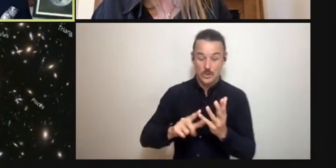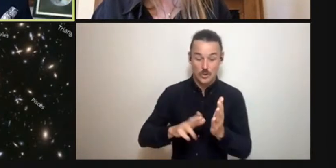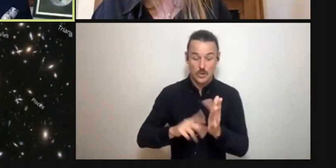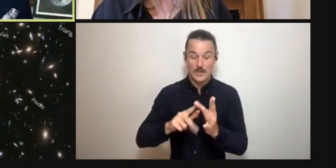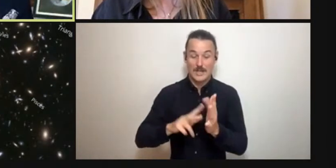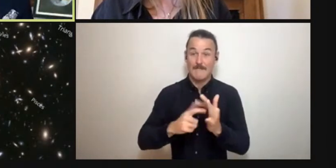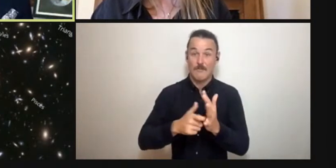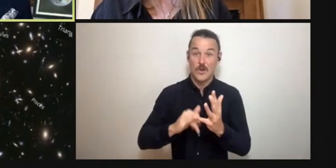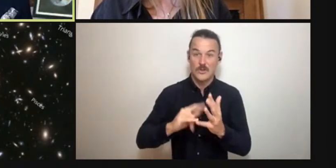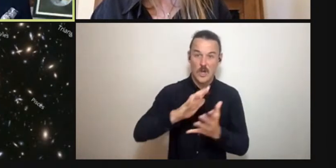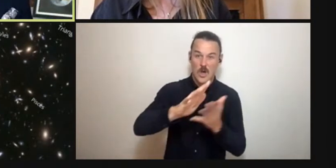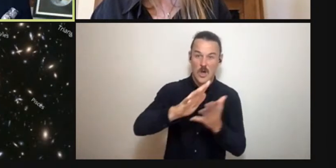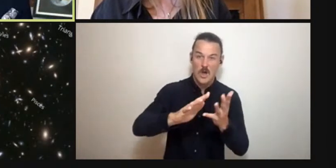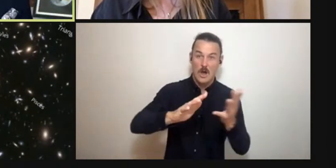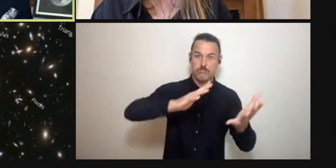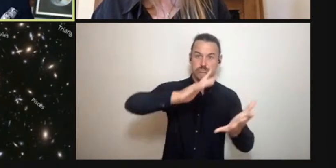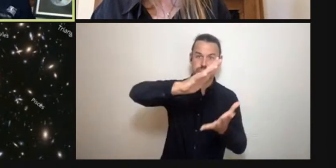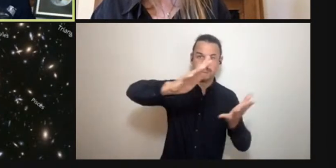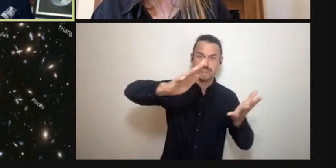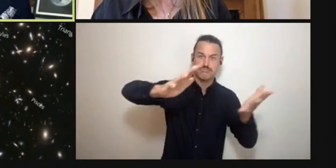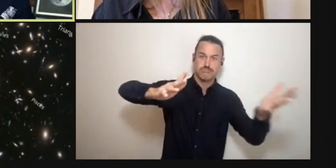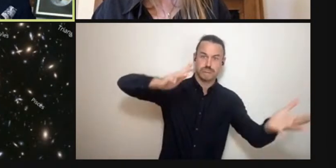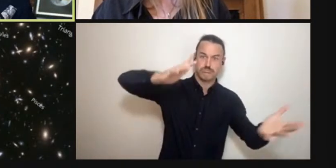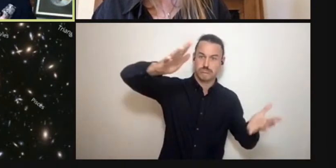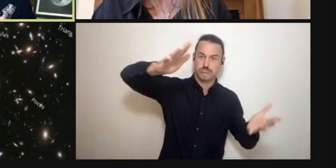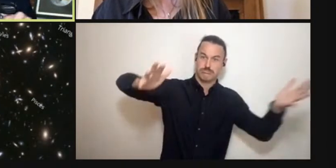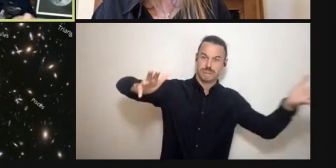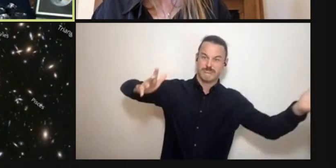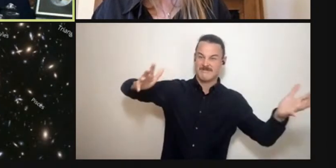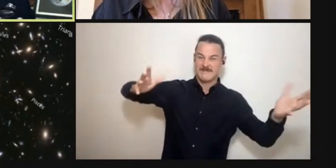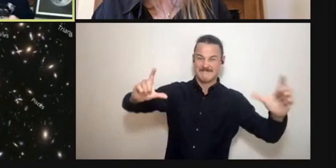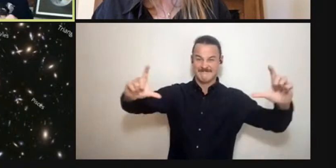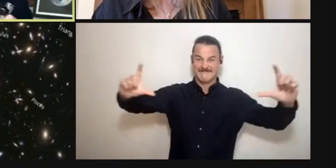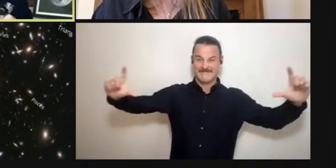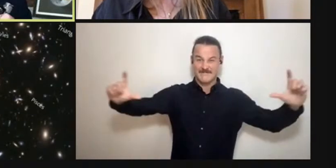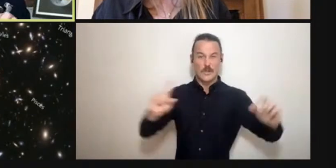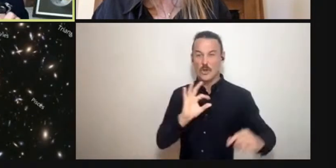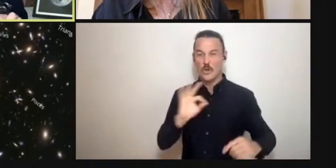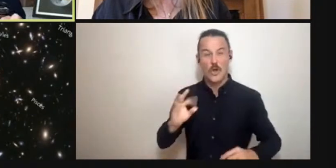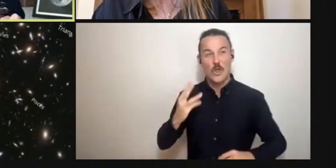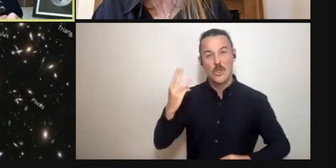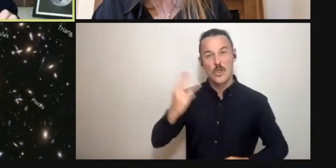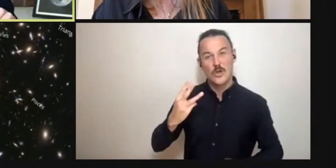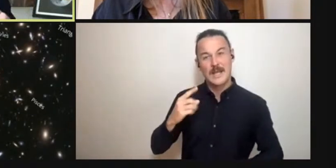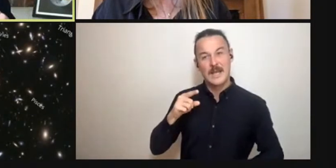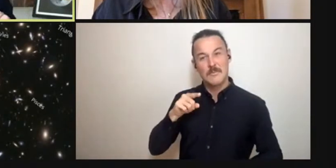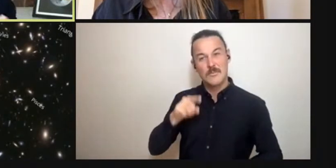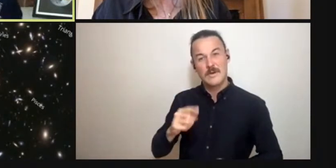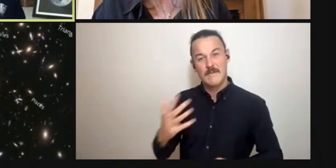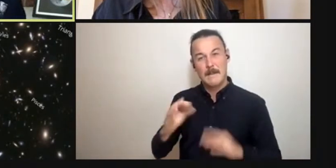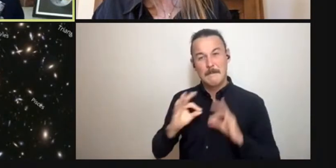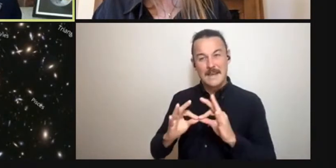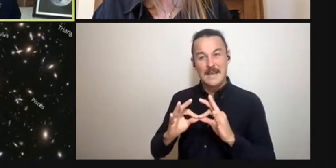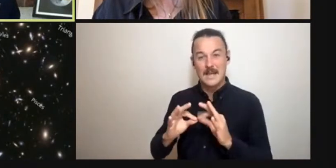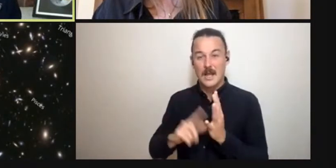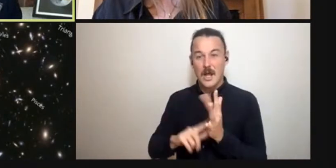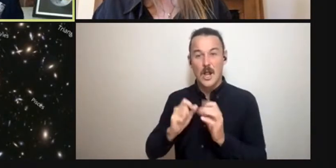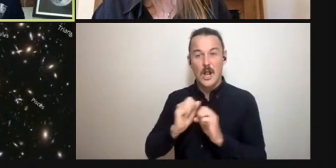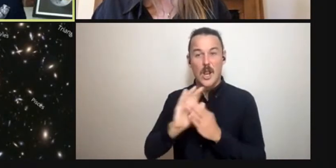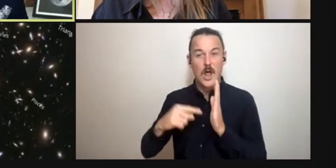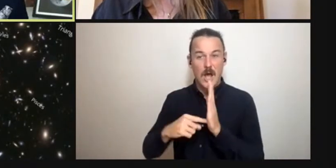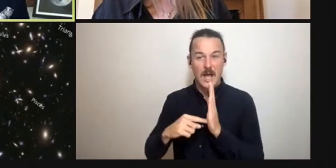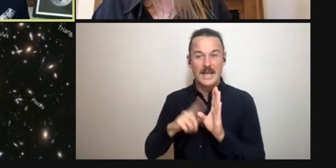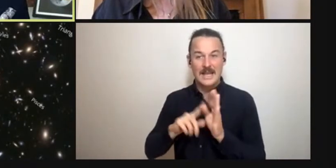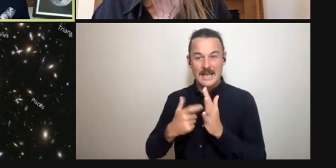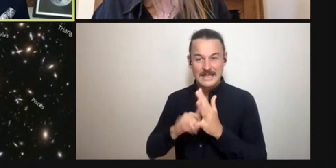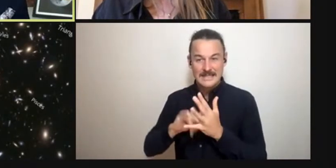is the distance the light travels in a year, but actually about closer to, I think, 44 billion light years. And if